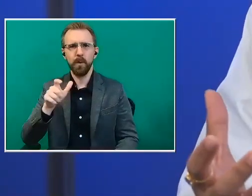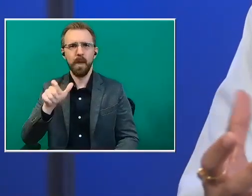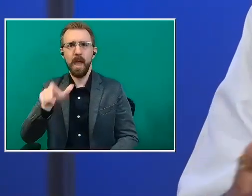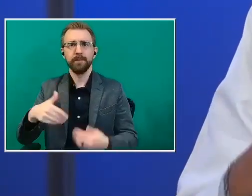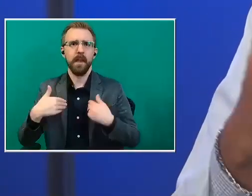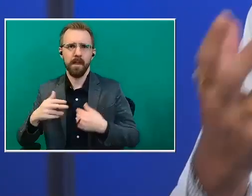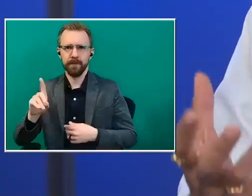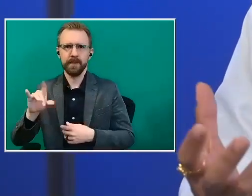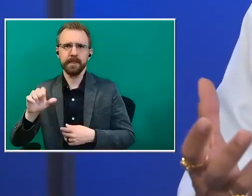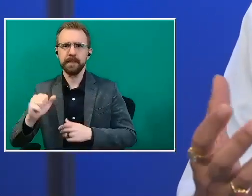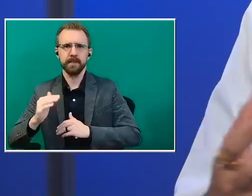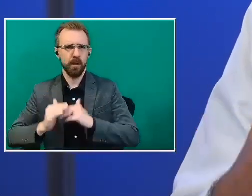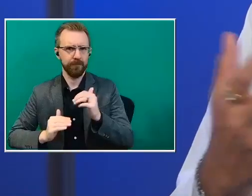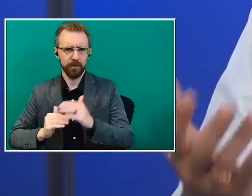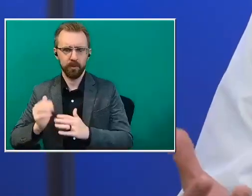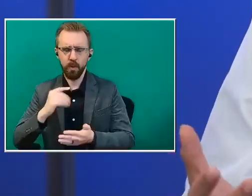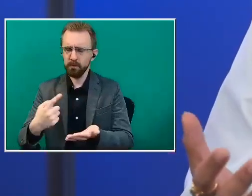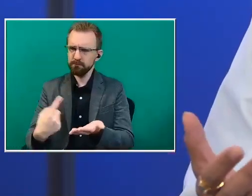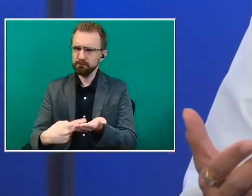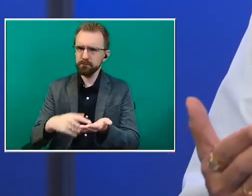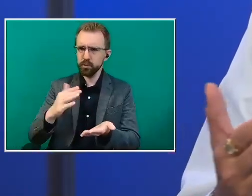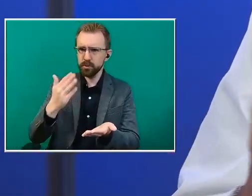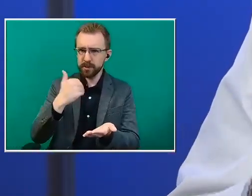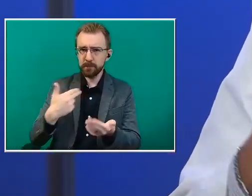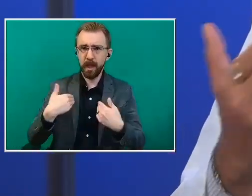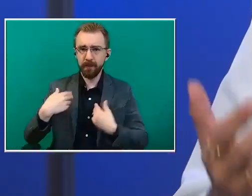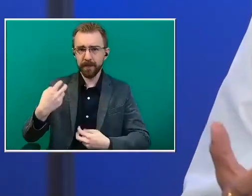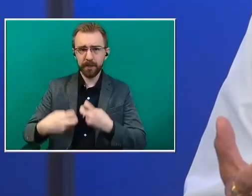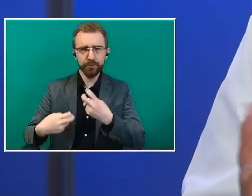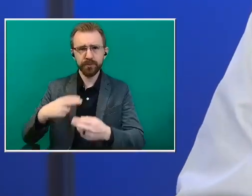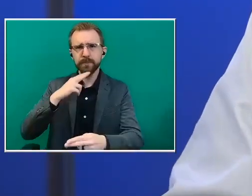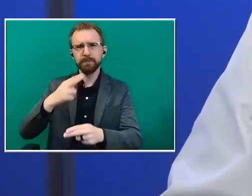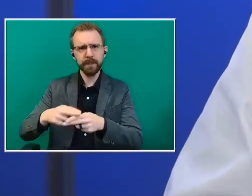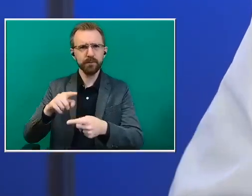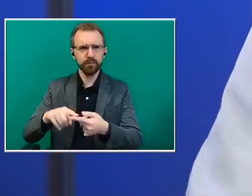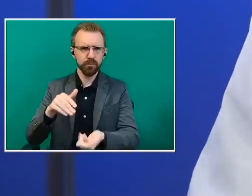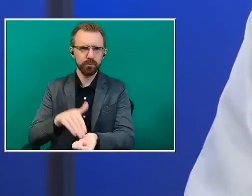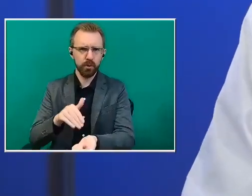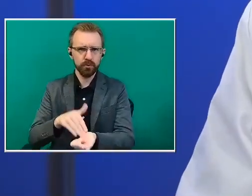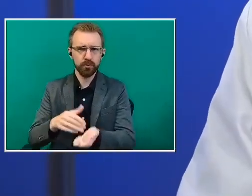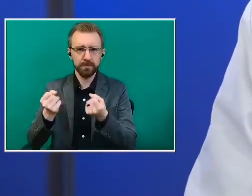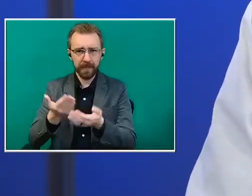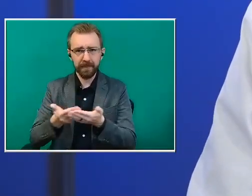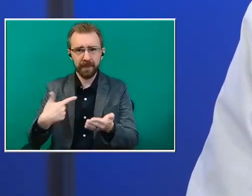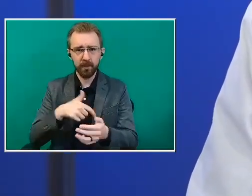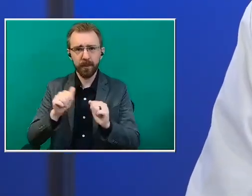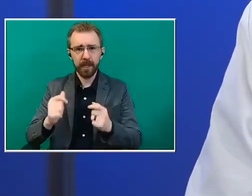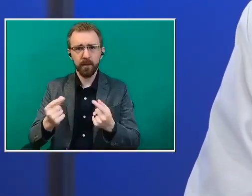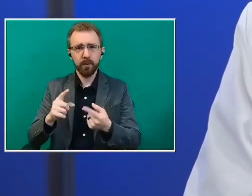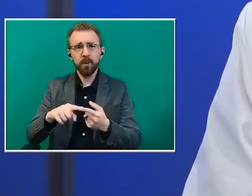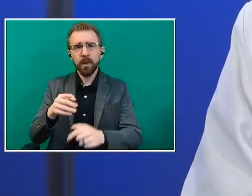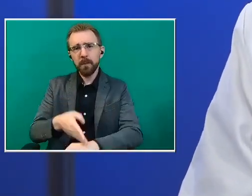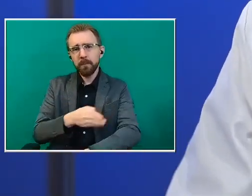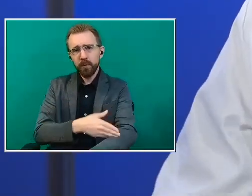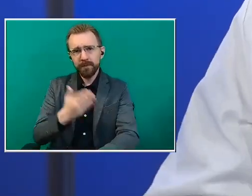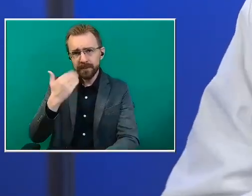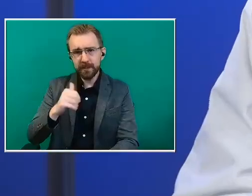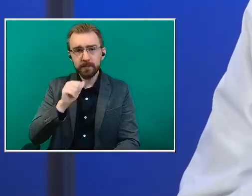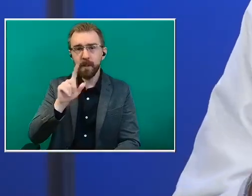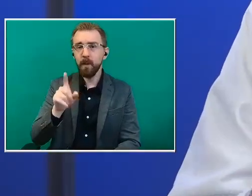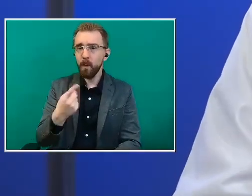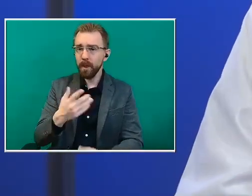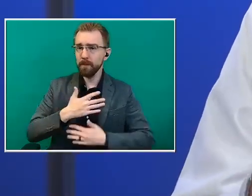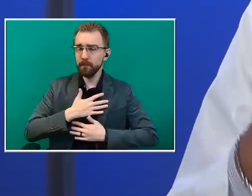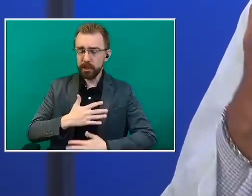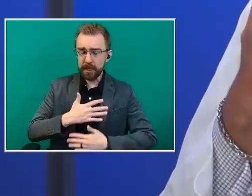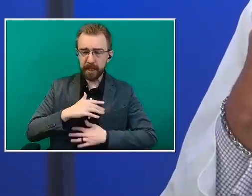about sleep. If you have a sleep issue, bring it up to your doctors, and there's so many things that we can do to improve your sleep, not just from breathing standpoint, but from so many other